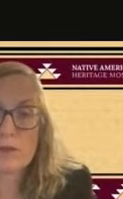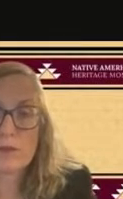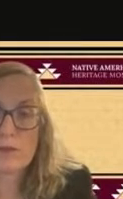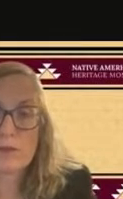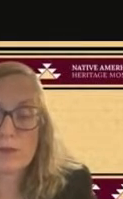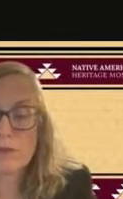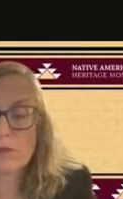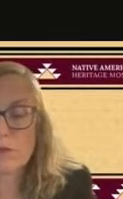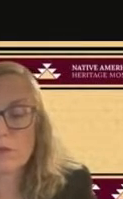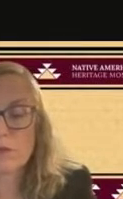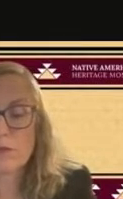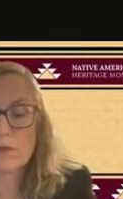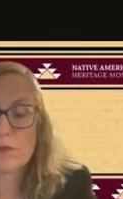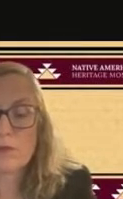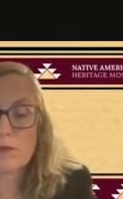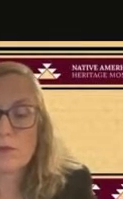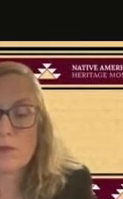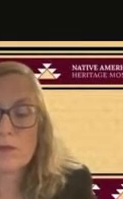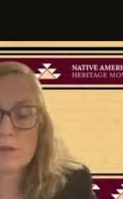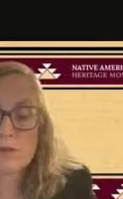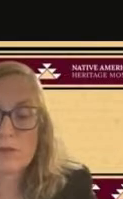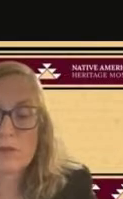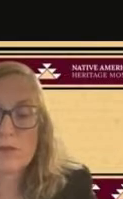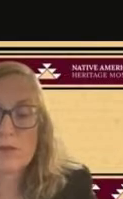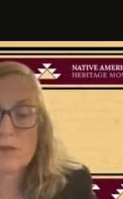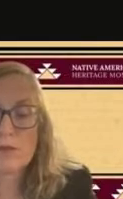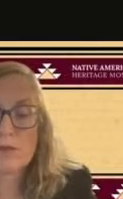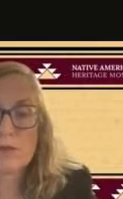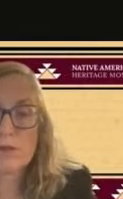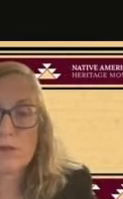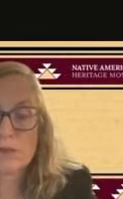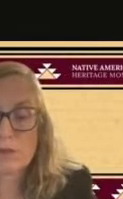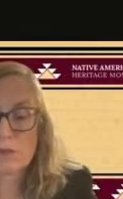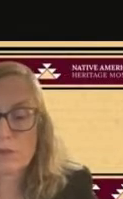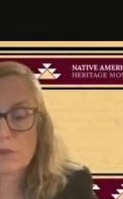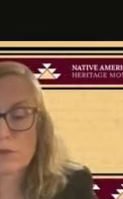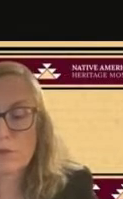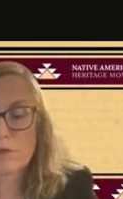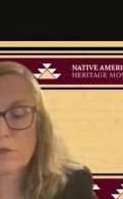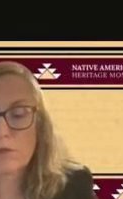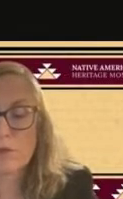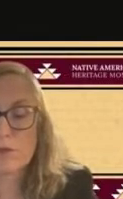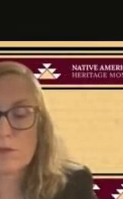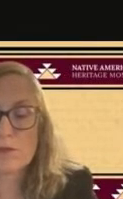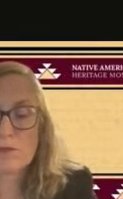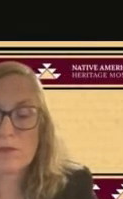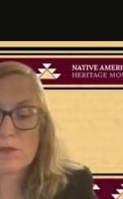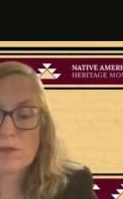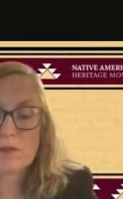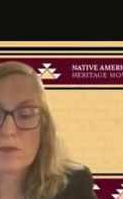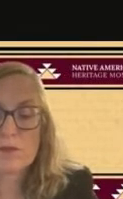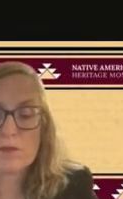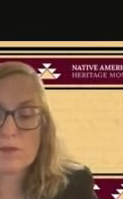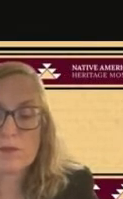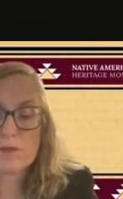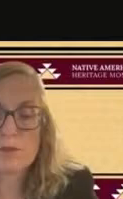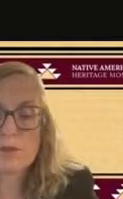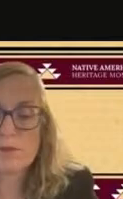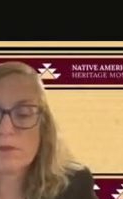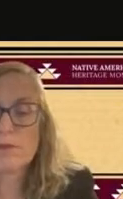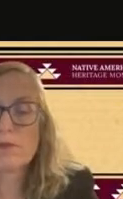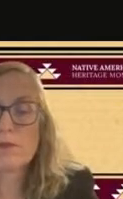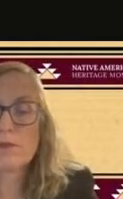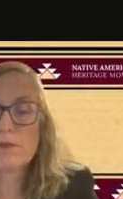health so that students can grow and thrive. 3 of the respondents chose uplifts, unifies, and